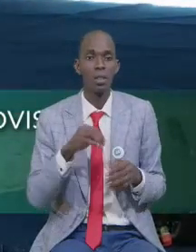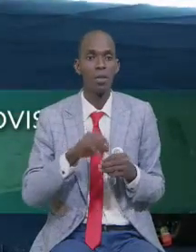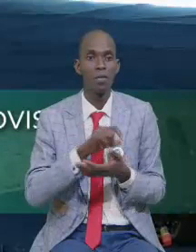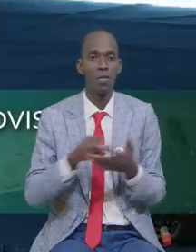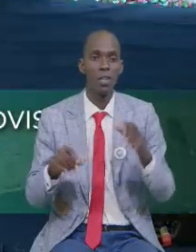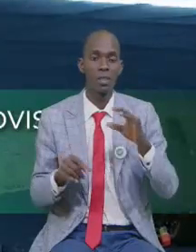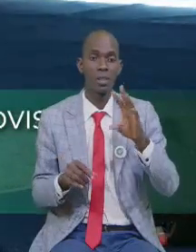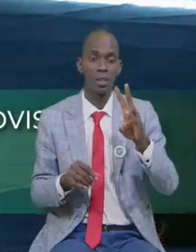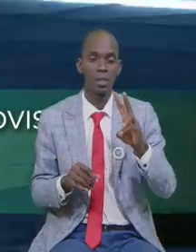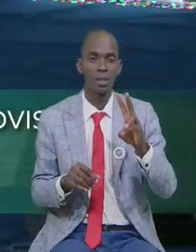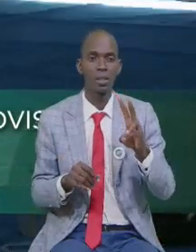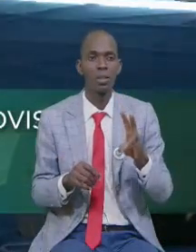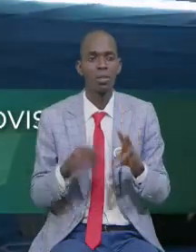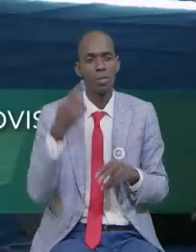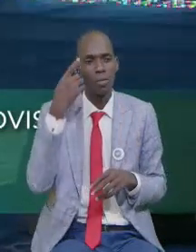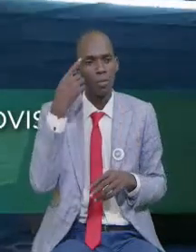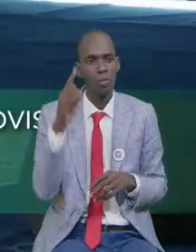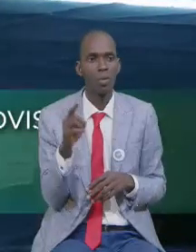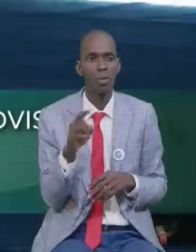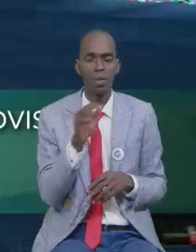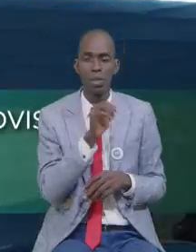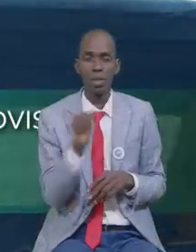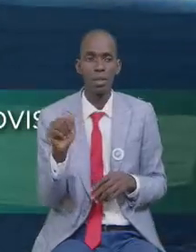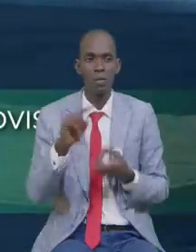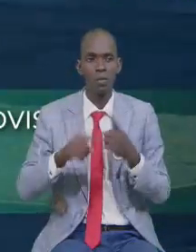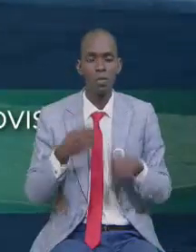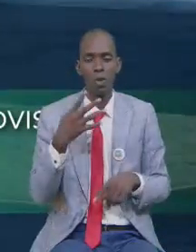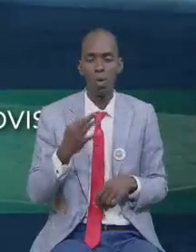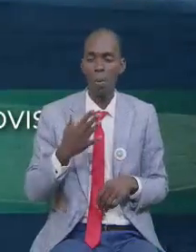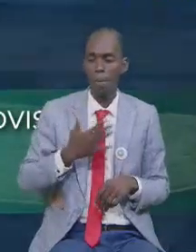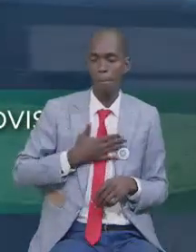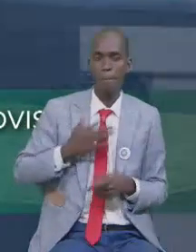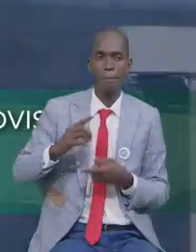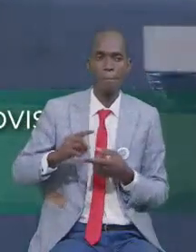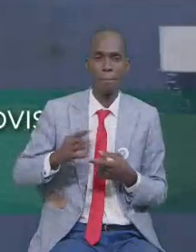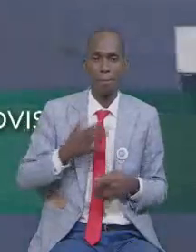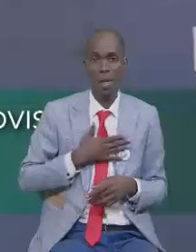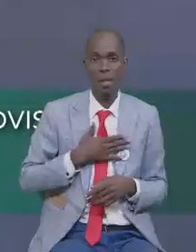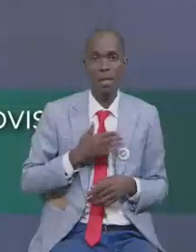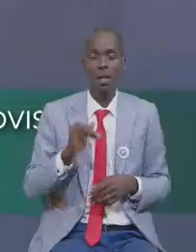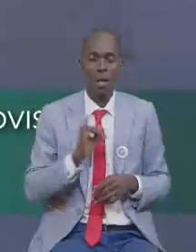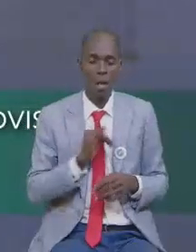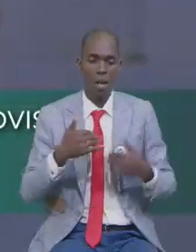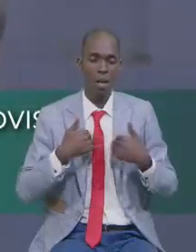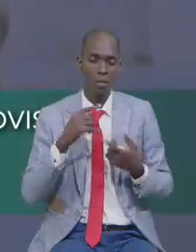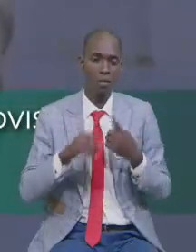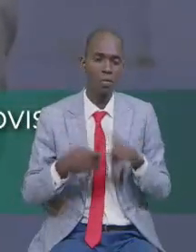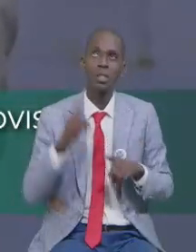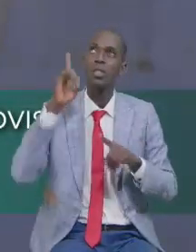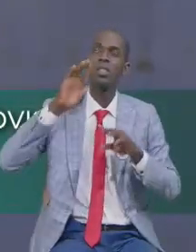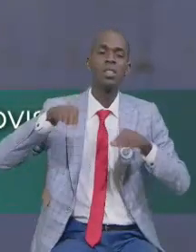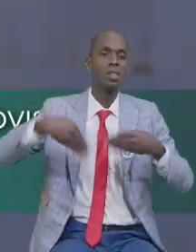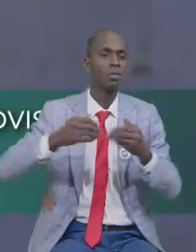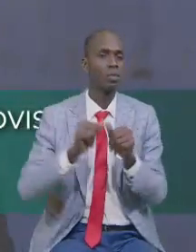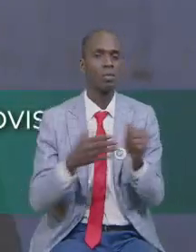in verse 6, for a friend of mine, I have a friend, he supplies everything I need.